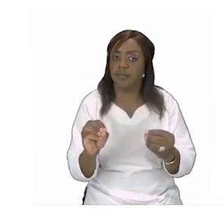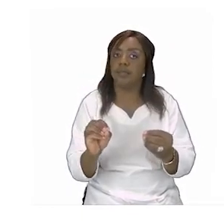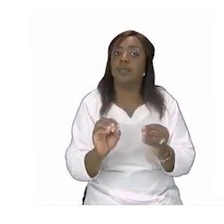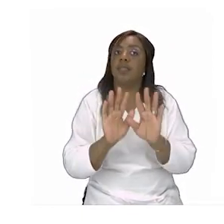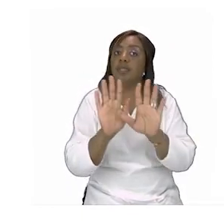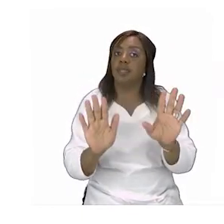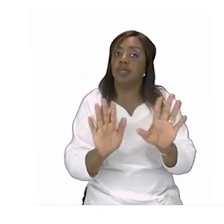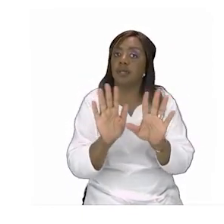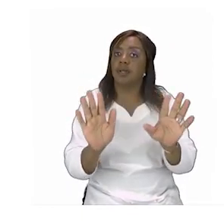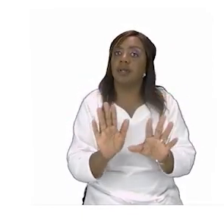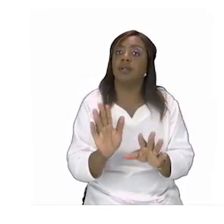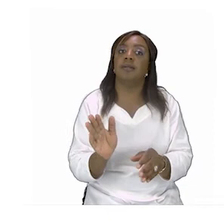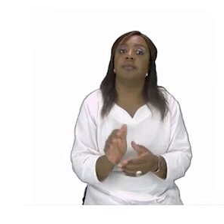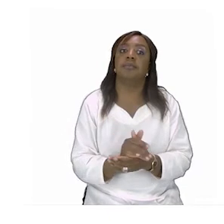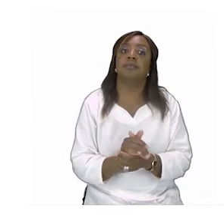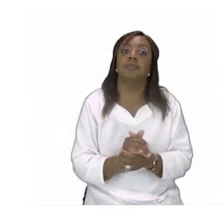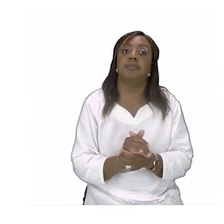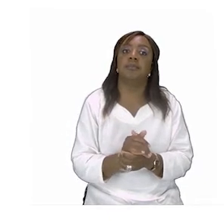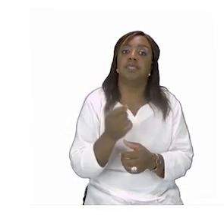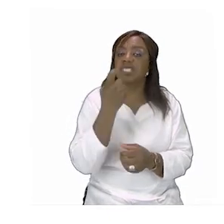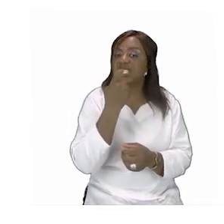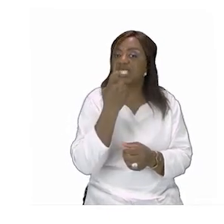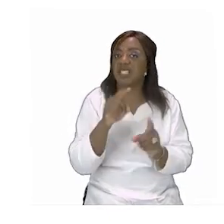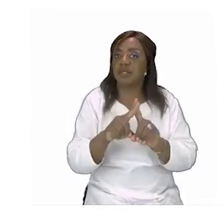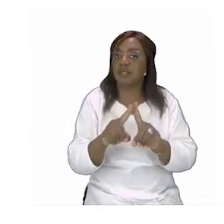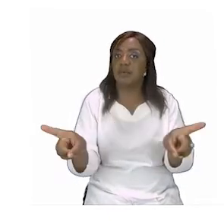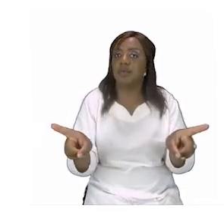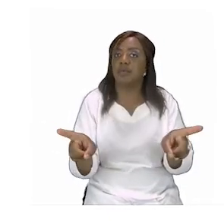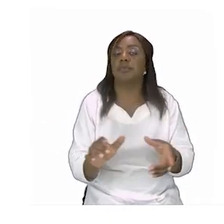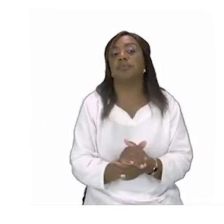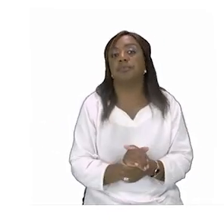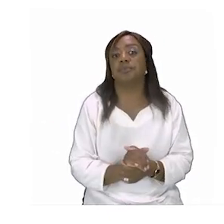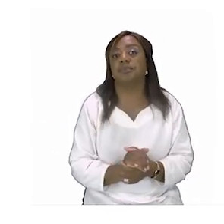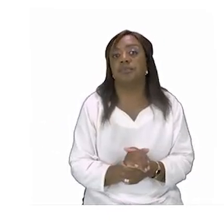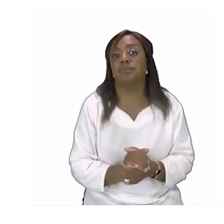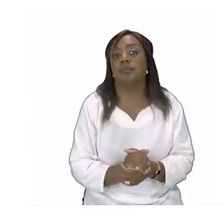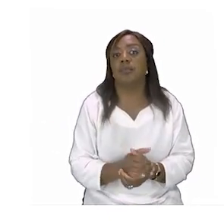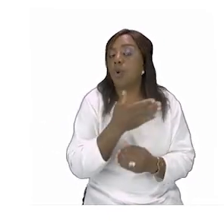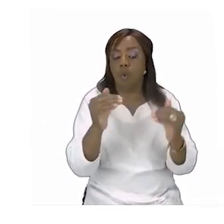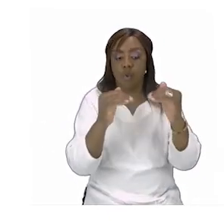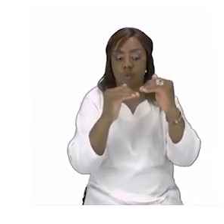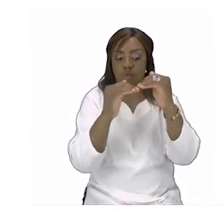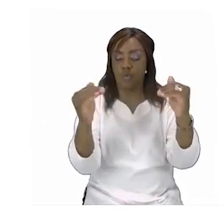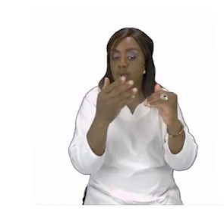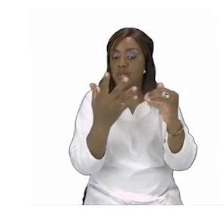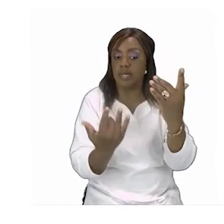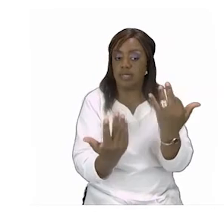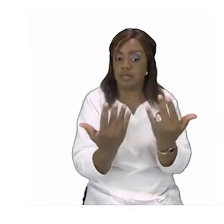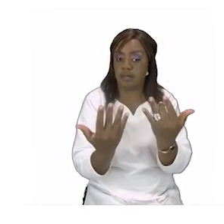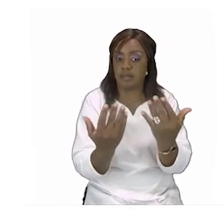well. But we're not going to color them the same color. All your even numbers are going to be green, and then all